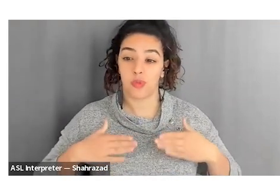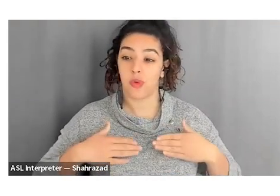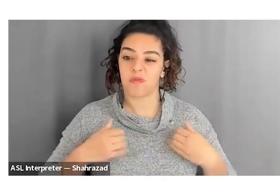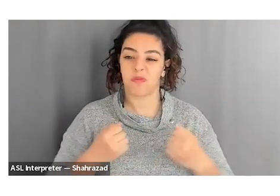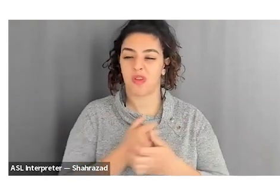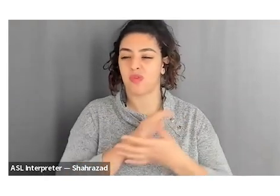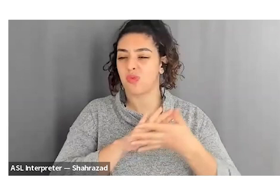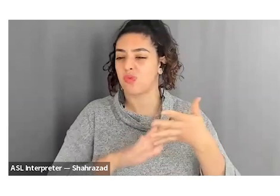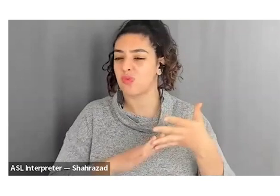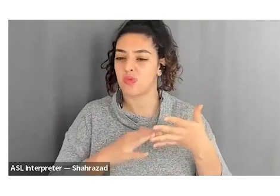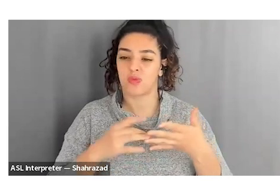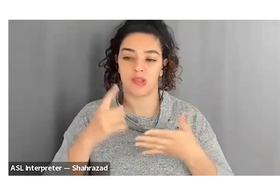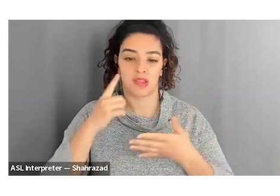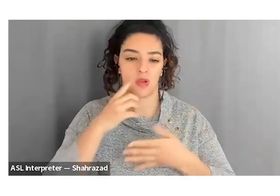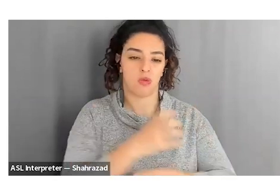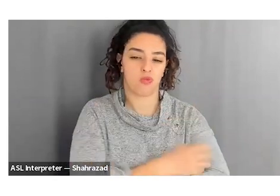powerful.